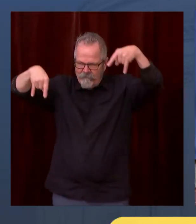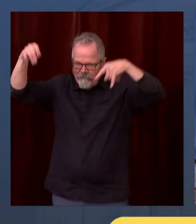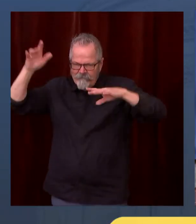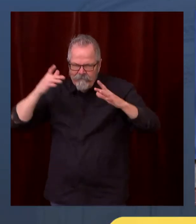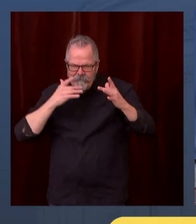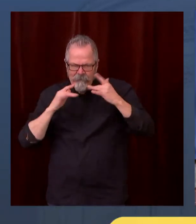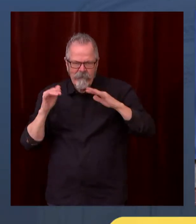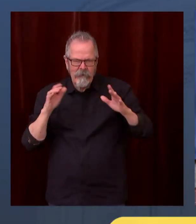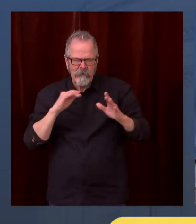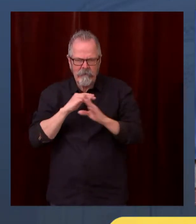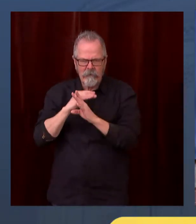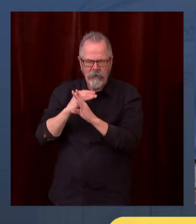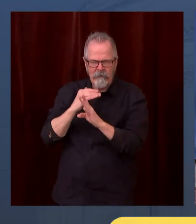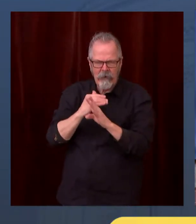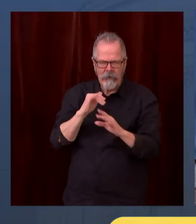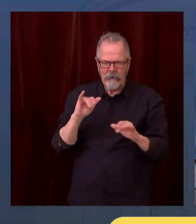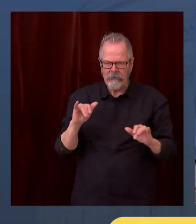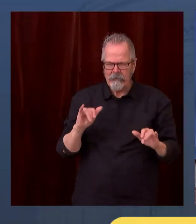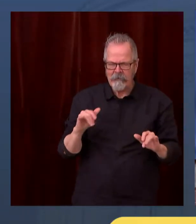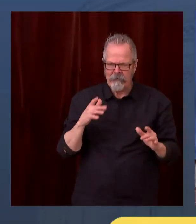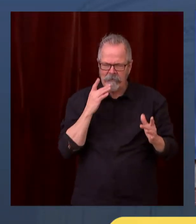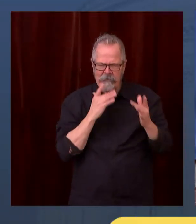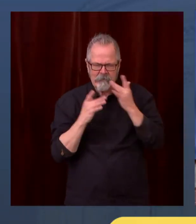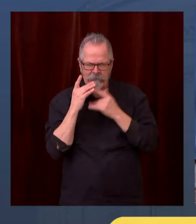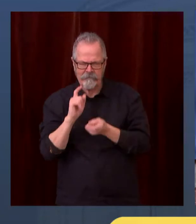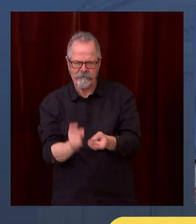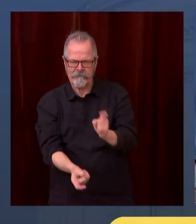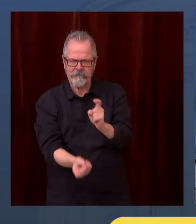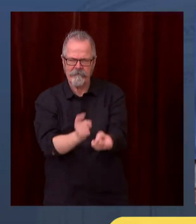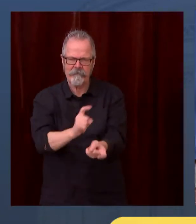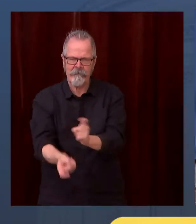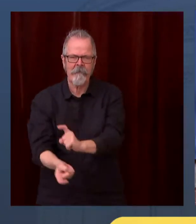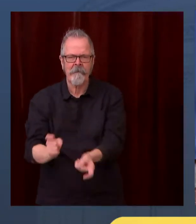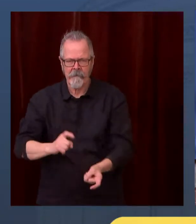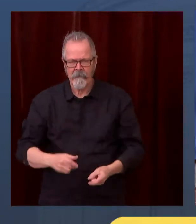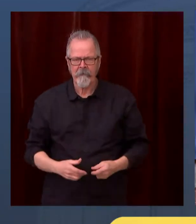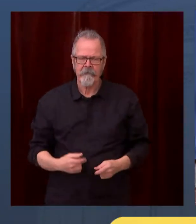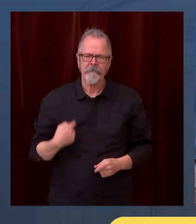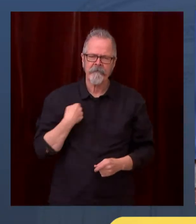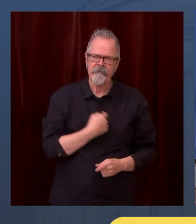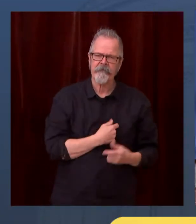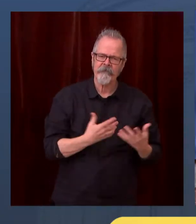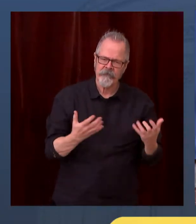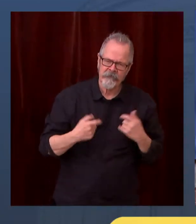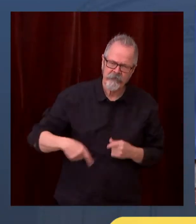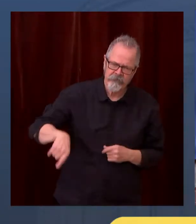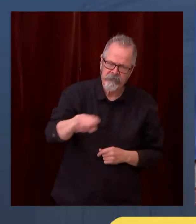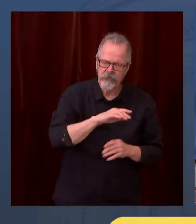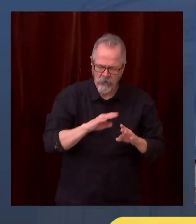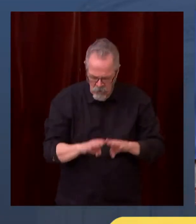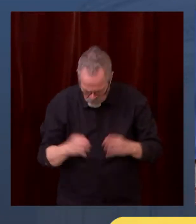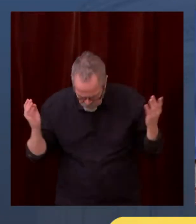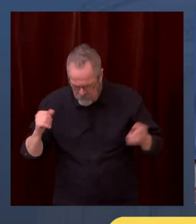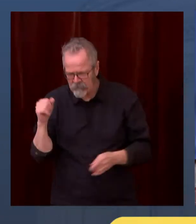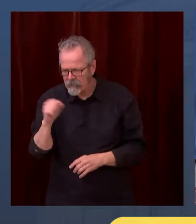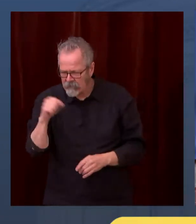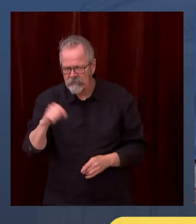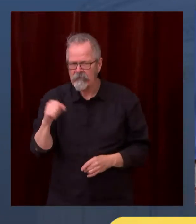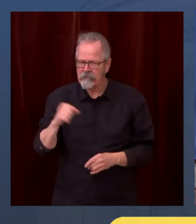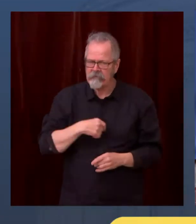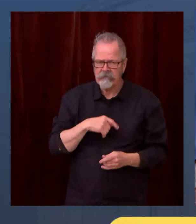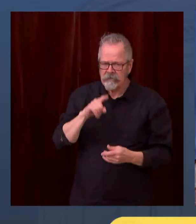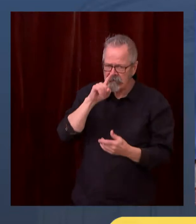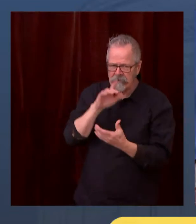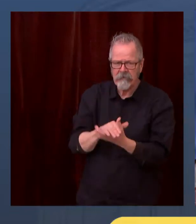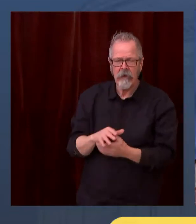them. We want them to be able to move forward. But look, we've made some decision in